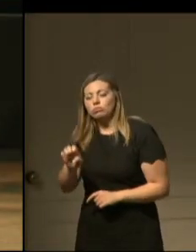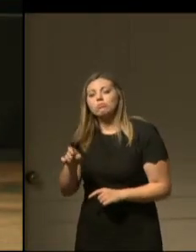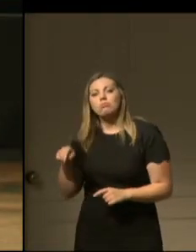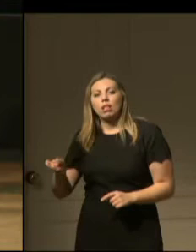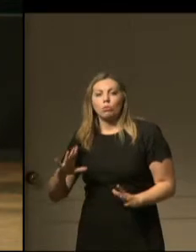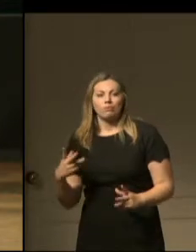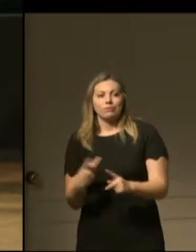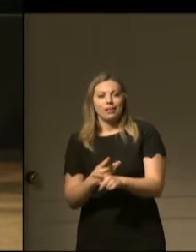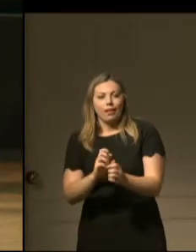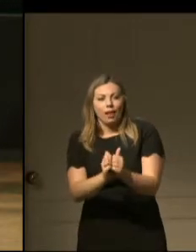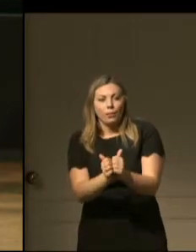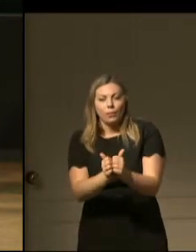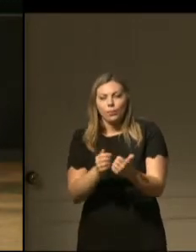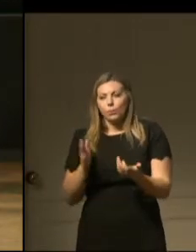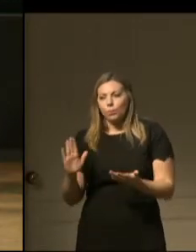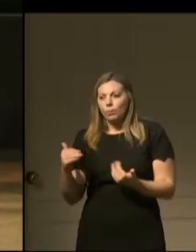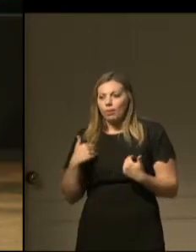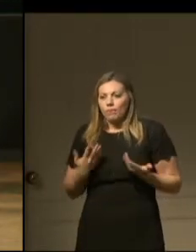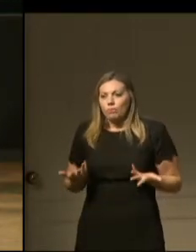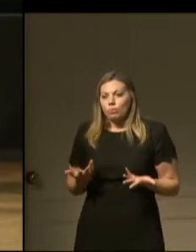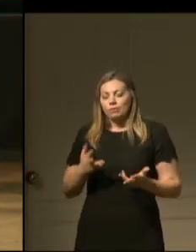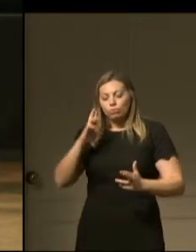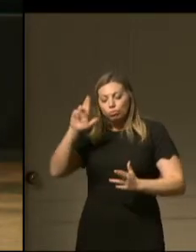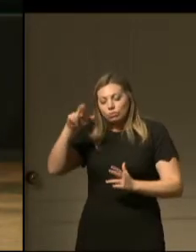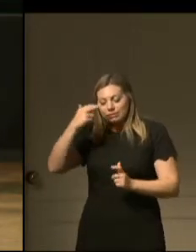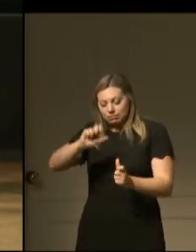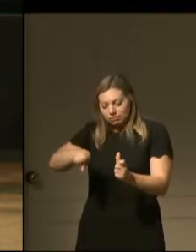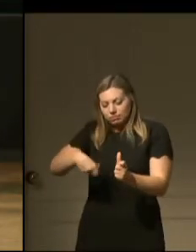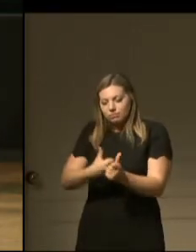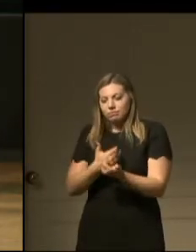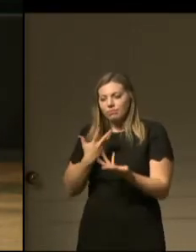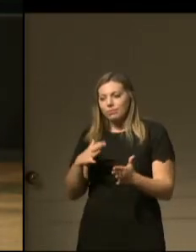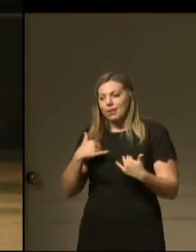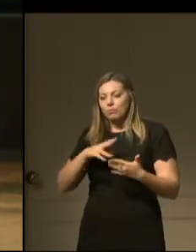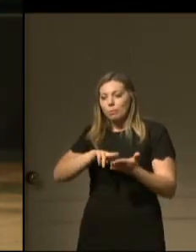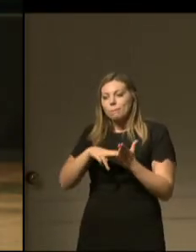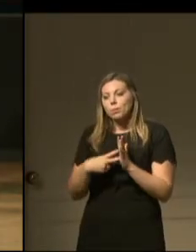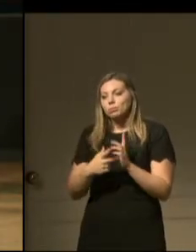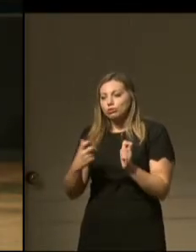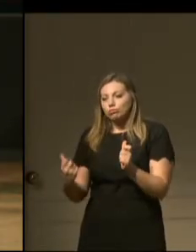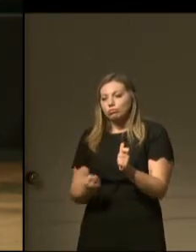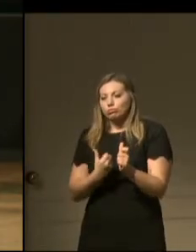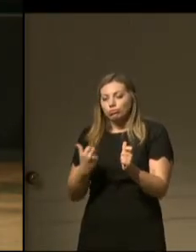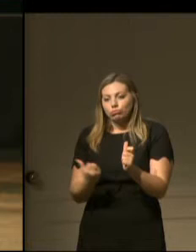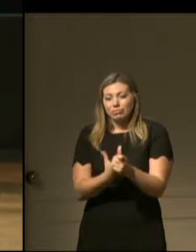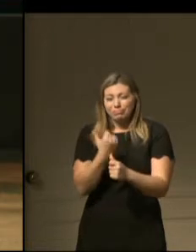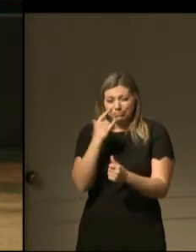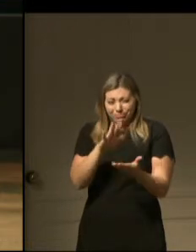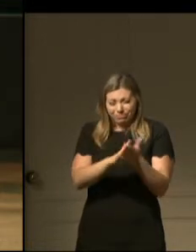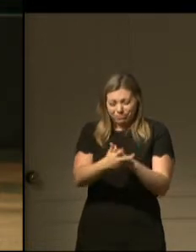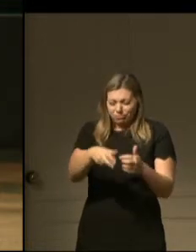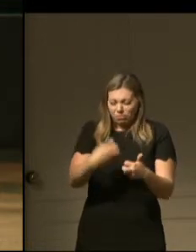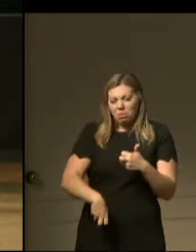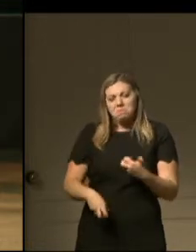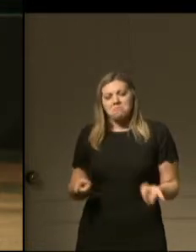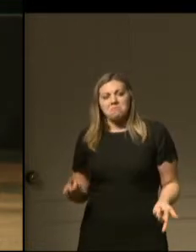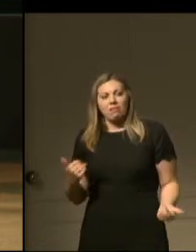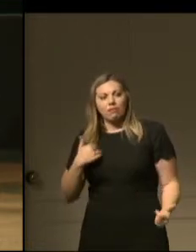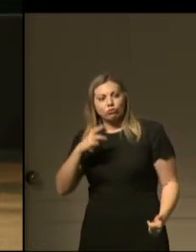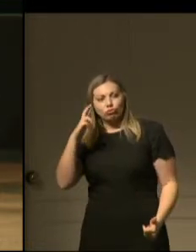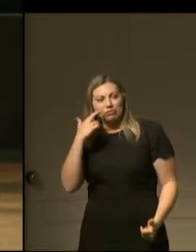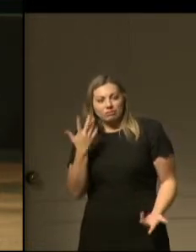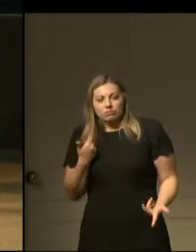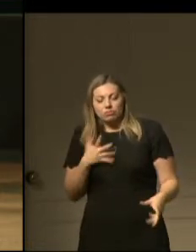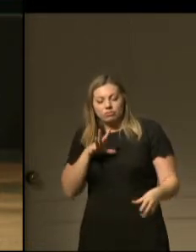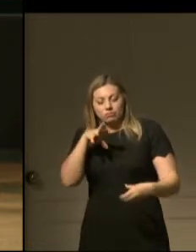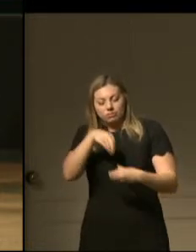the how and they'll actually have the reason, the purpose to stay with it when it gets super hard. Because they're already